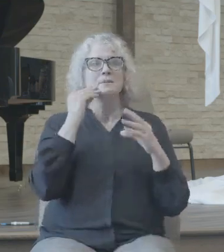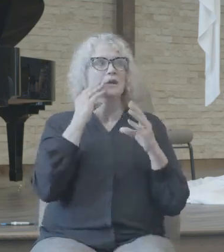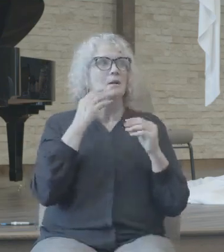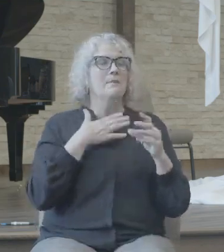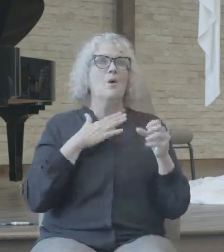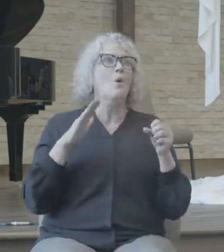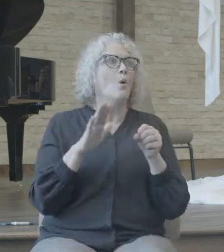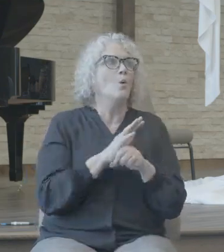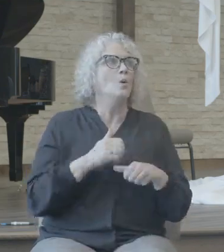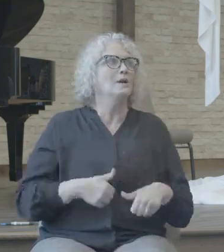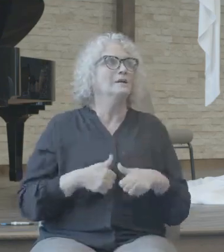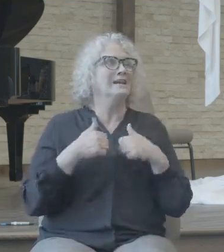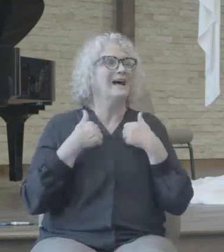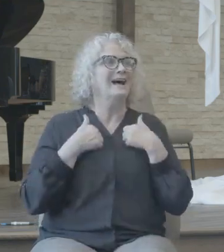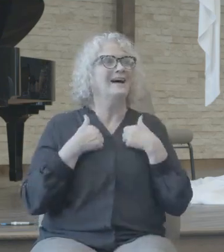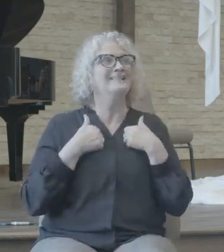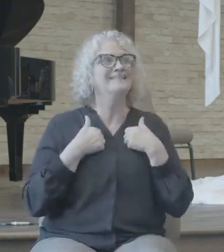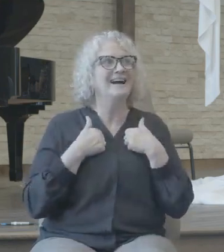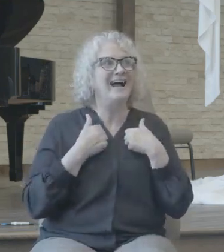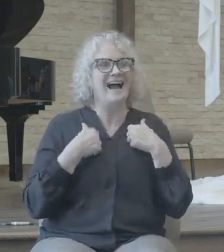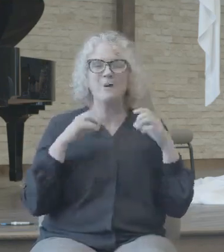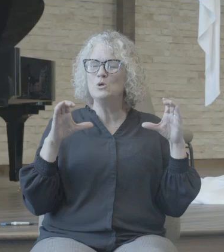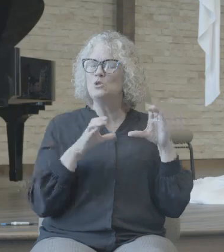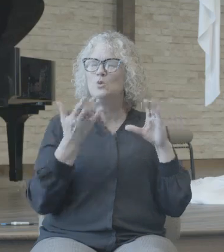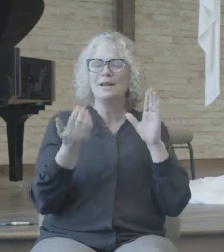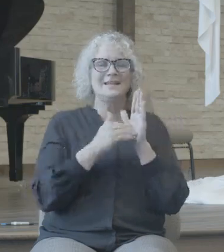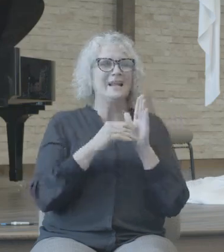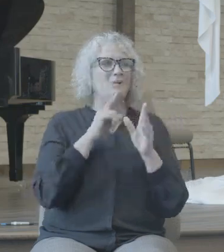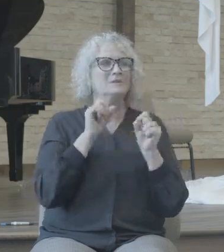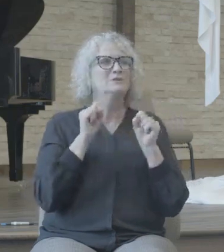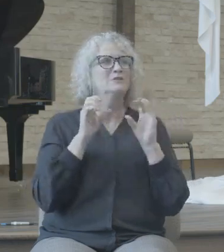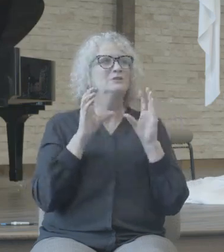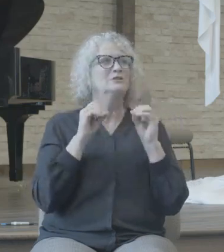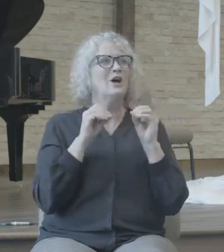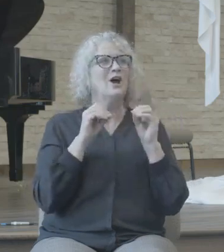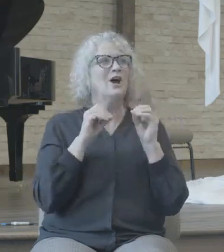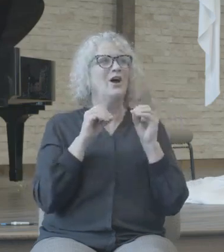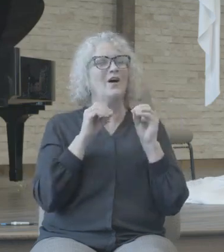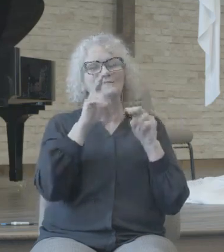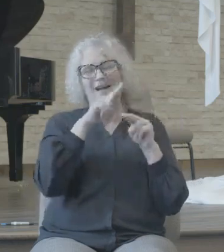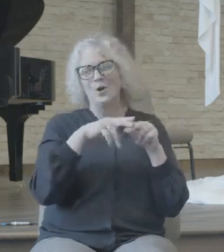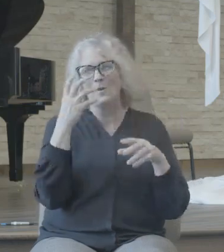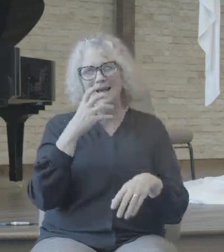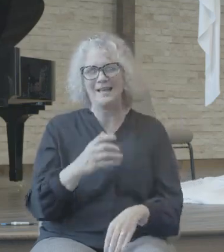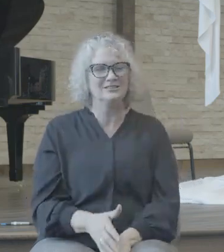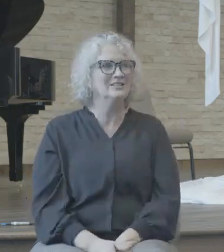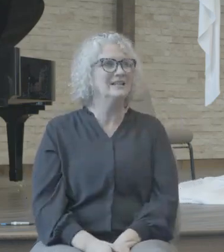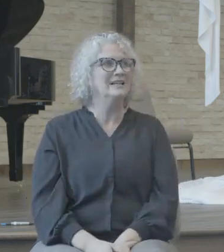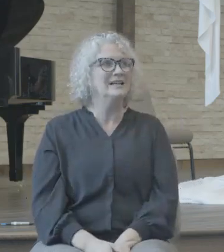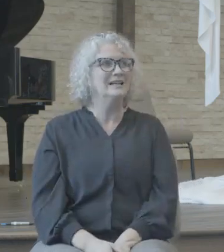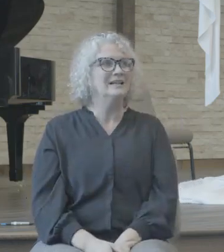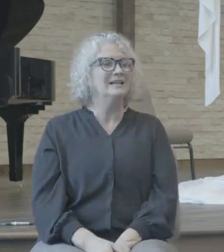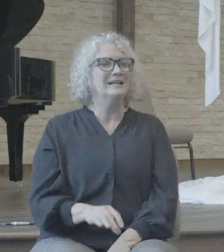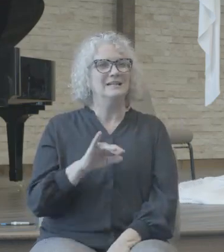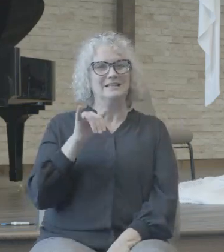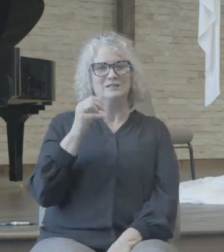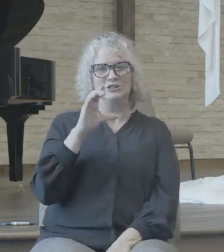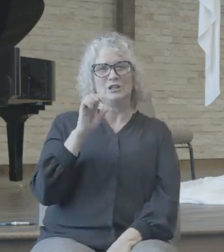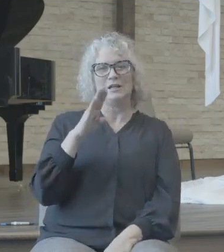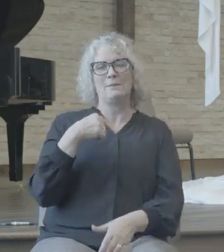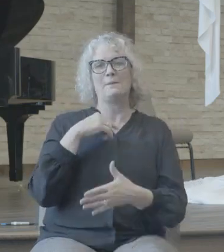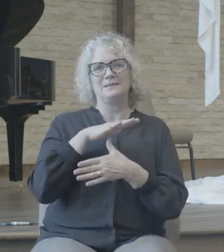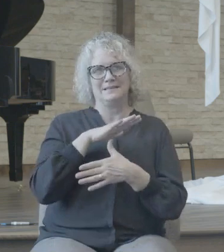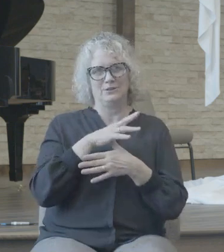life. It's 11 out of 10, and I would do it again. It was so fun. Oh my gosh. Hi, I'm Jacob. I'm a senior in high